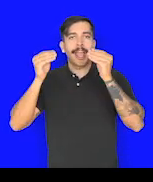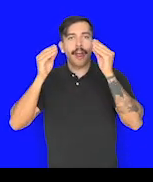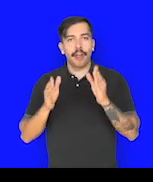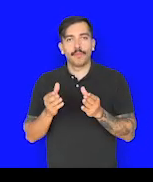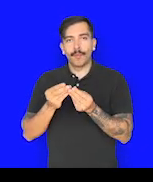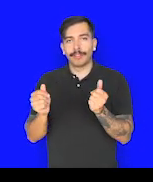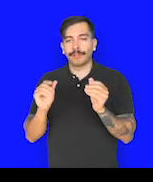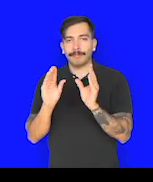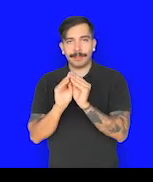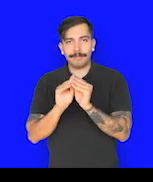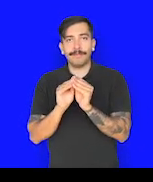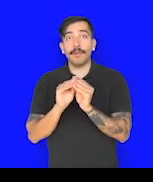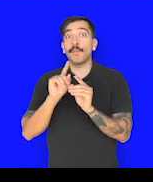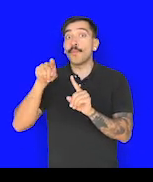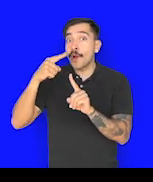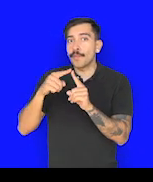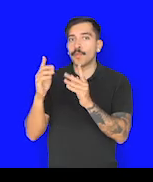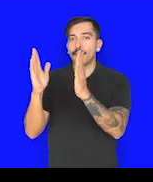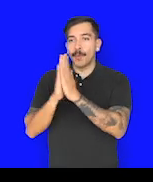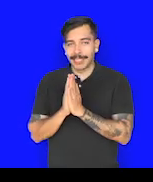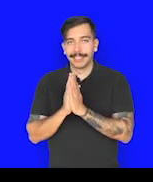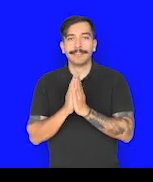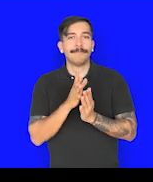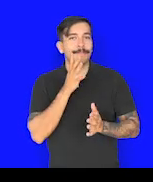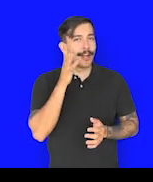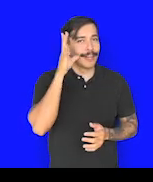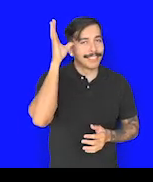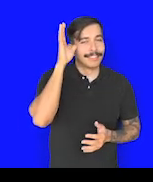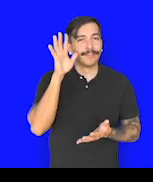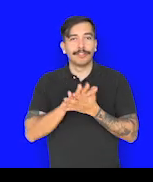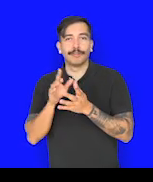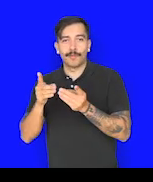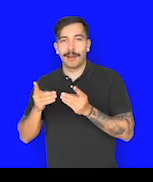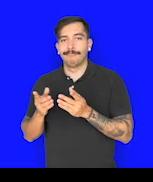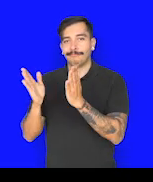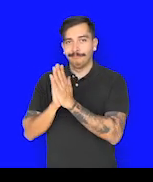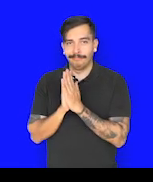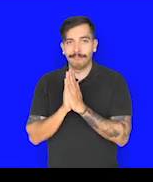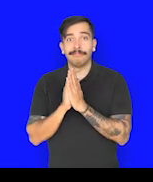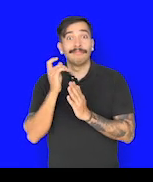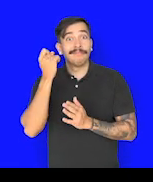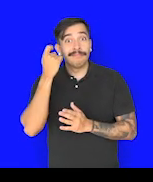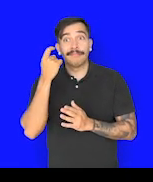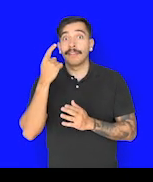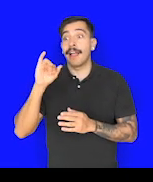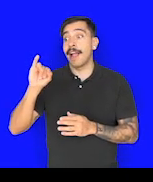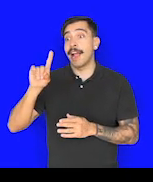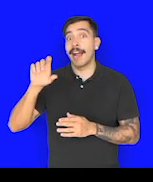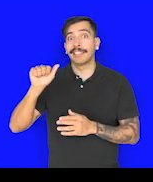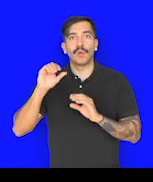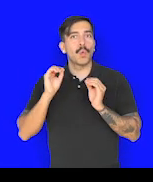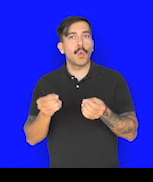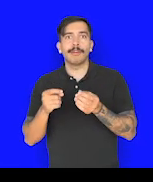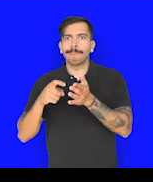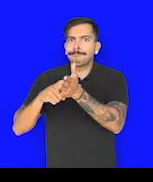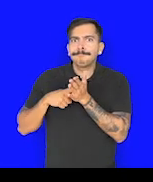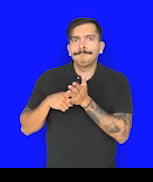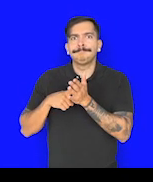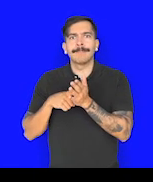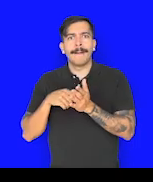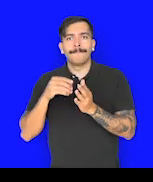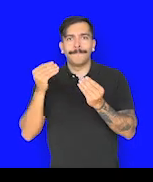resolution meetings when requested by the parent and school district. There is no requirement in the IDEA